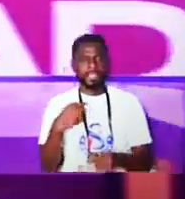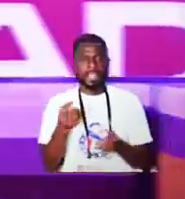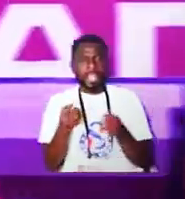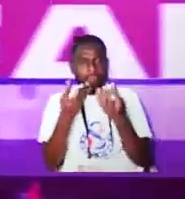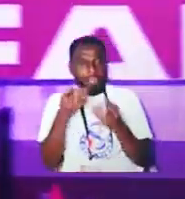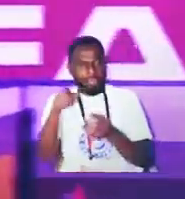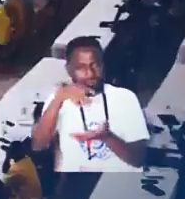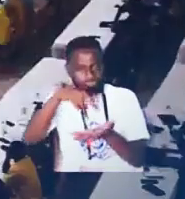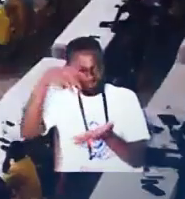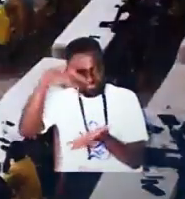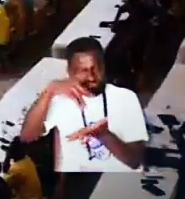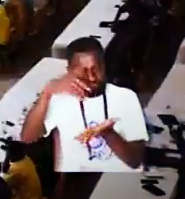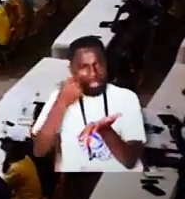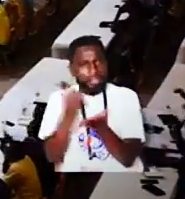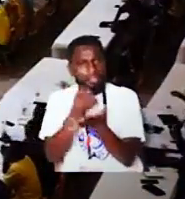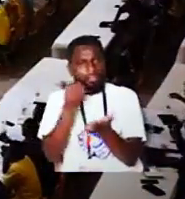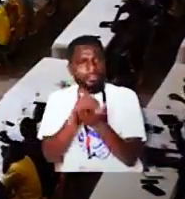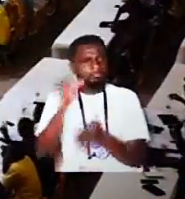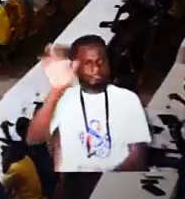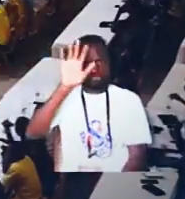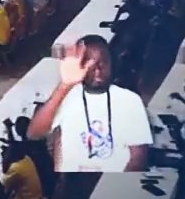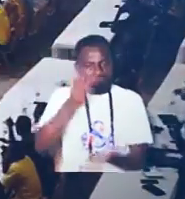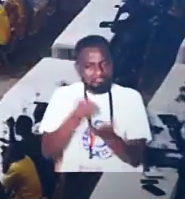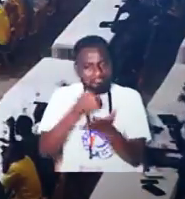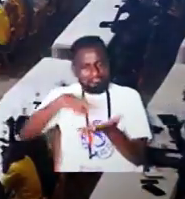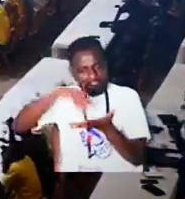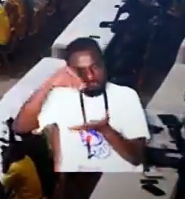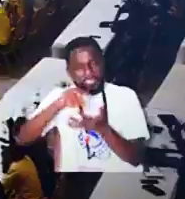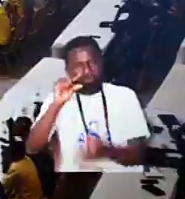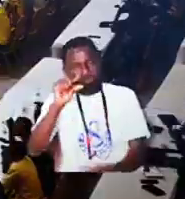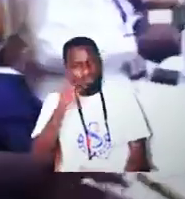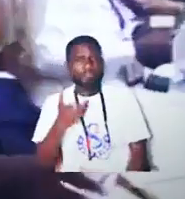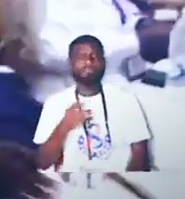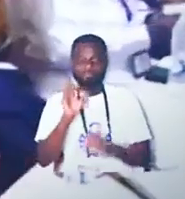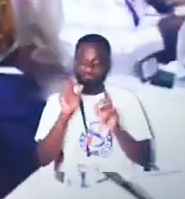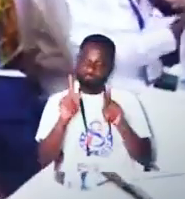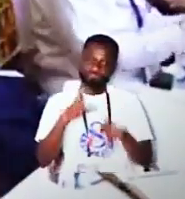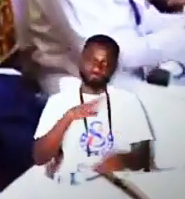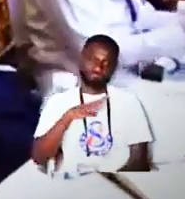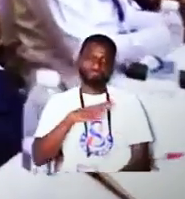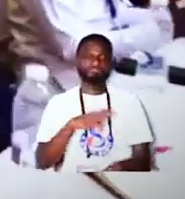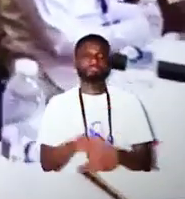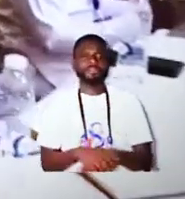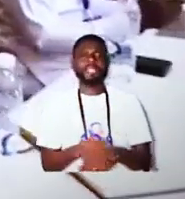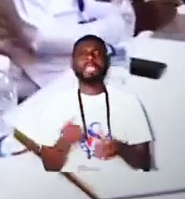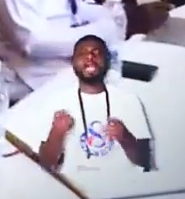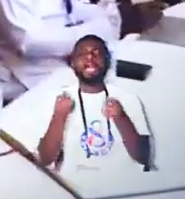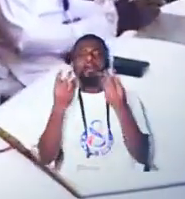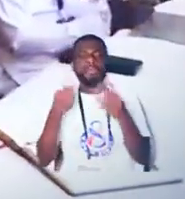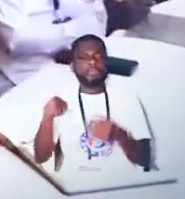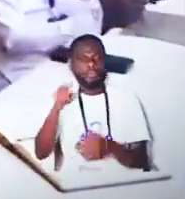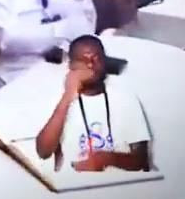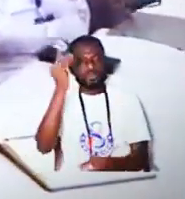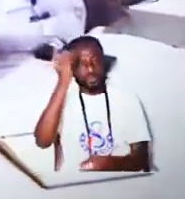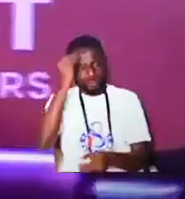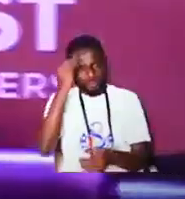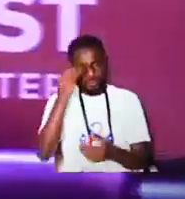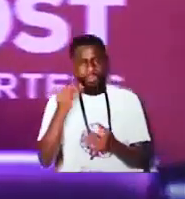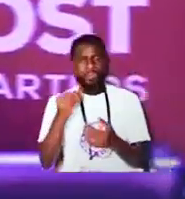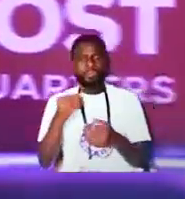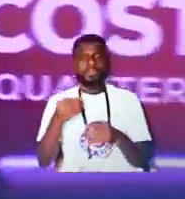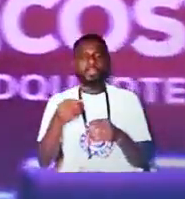of economics? Let me see your hands. Fine. So, how many of you know that inflations are